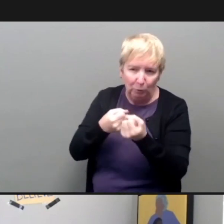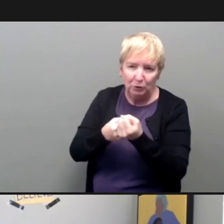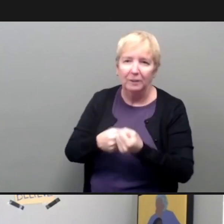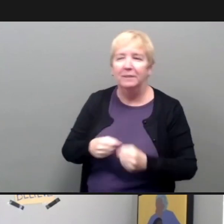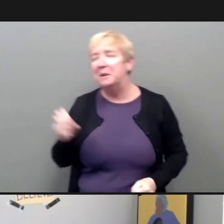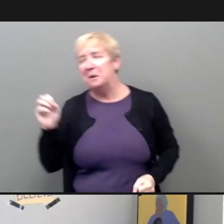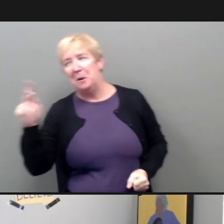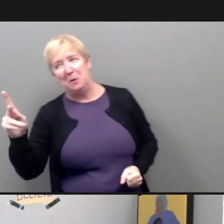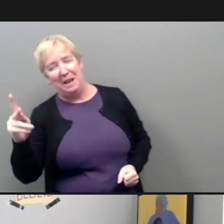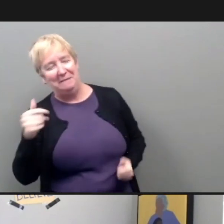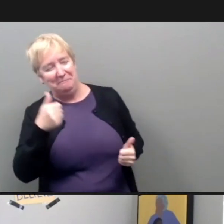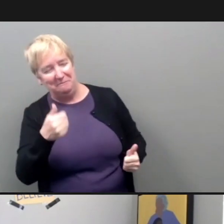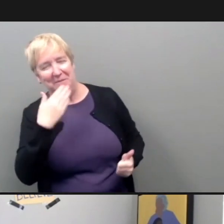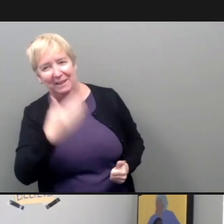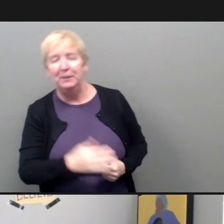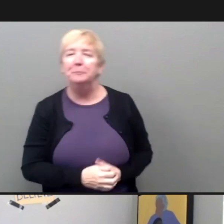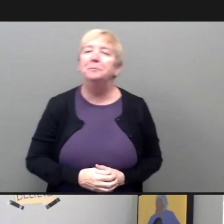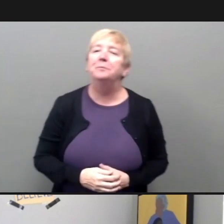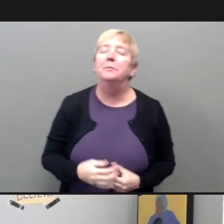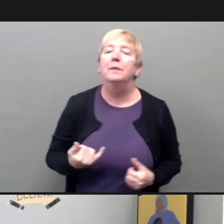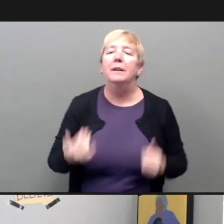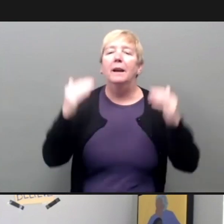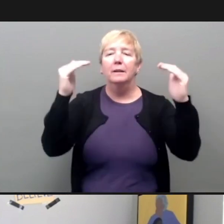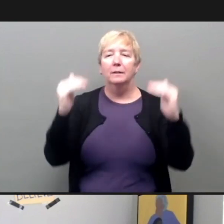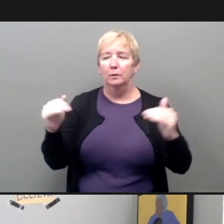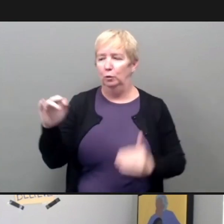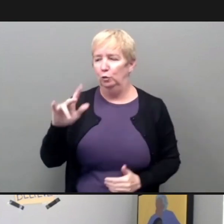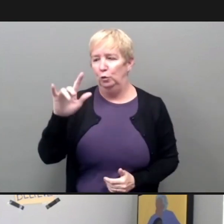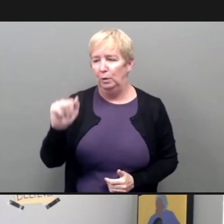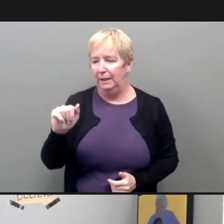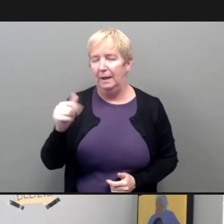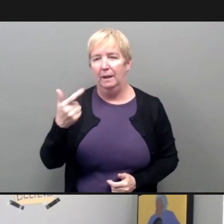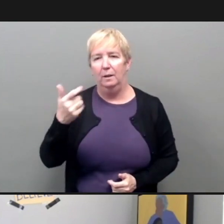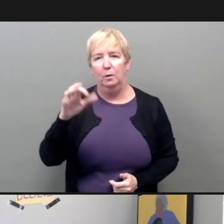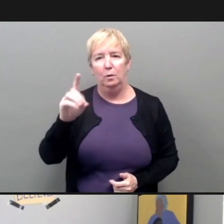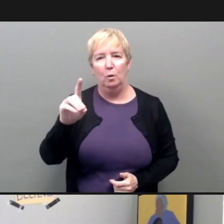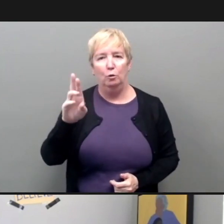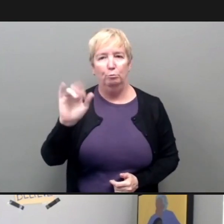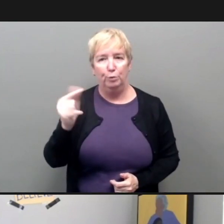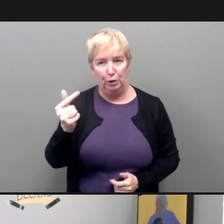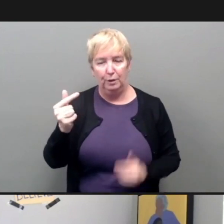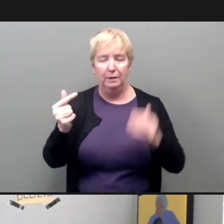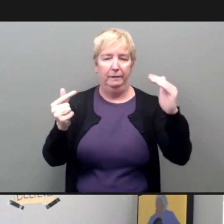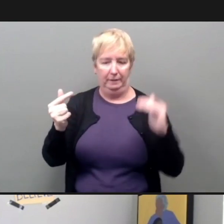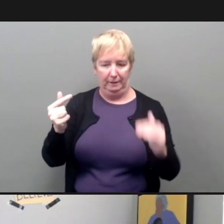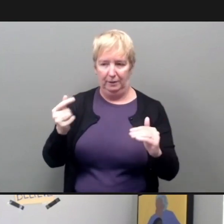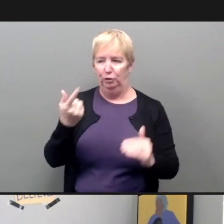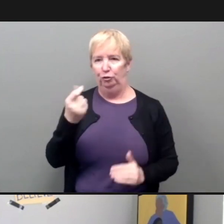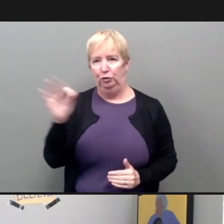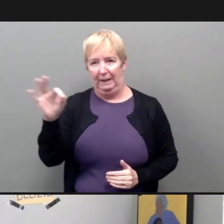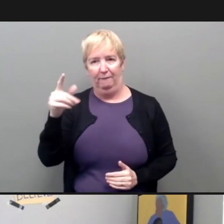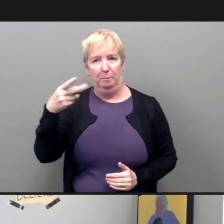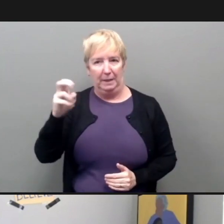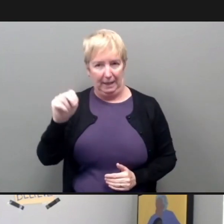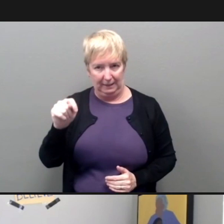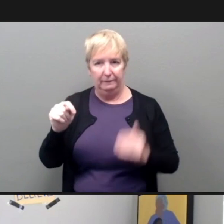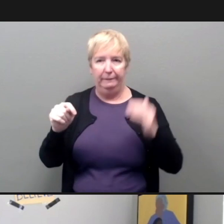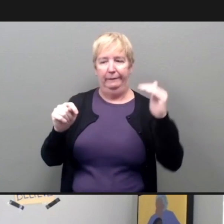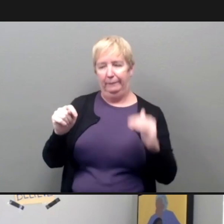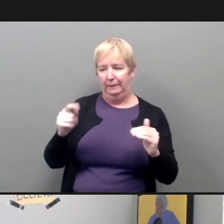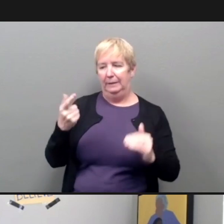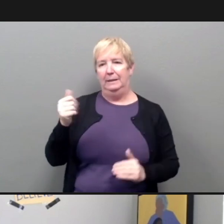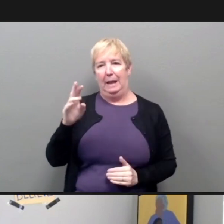Thanks very much. Next, we'll turn to Julia Goldberg, followed by Jeffrey Plant, and then Gabrielle Burkhart. Julia, you are